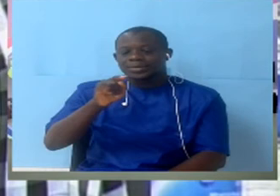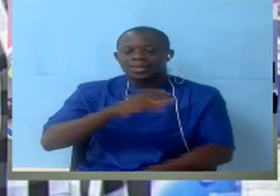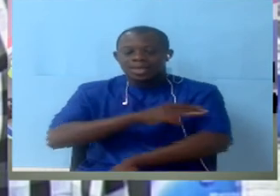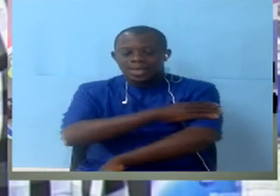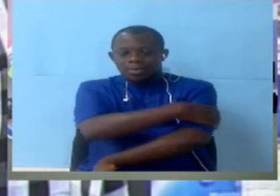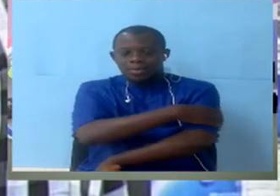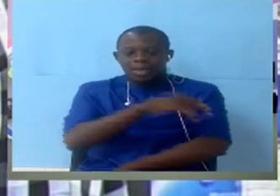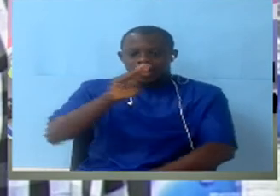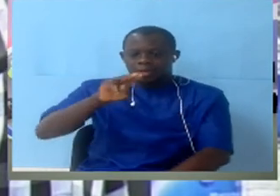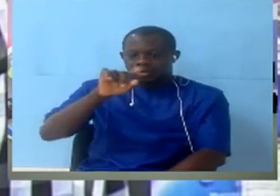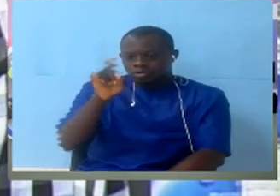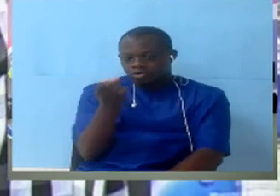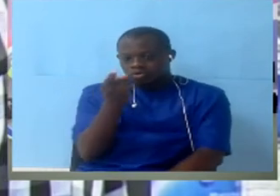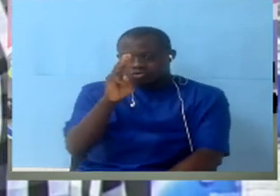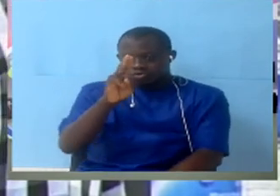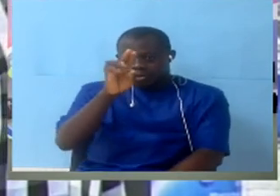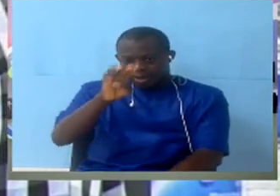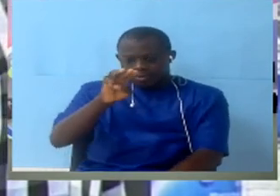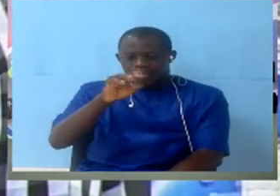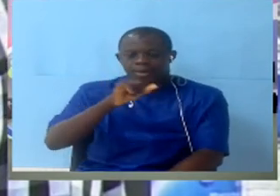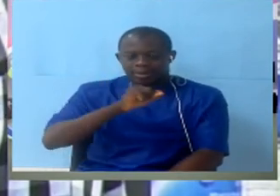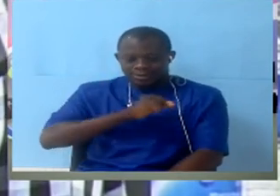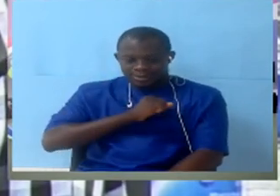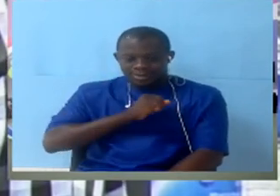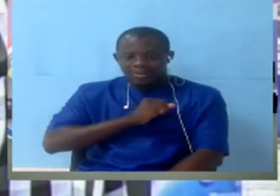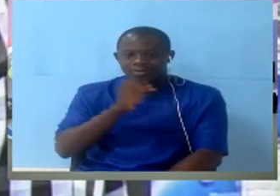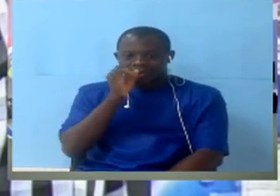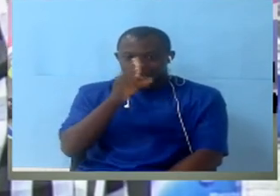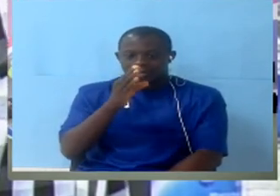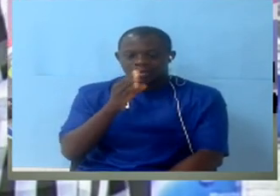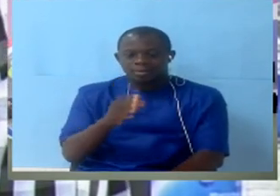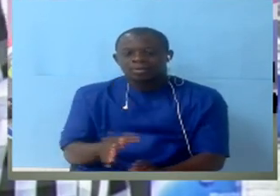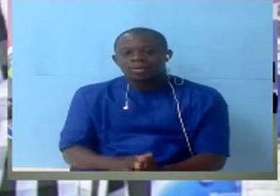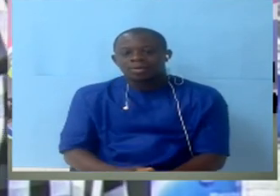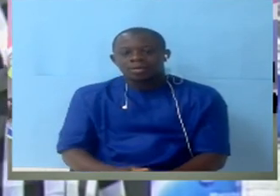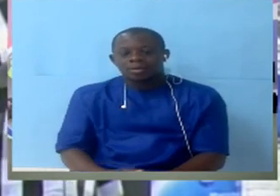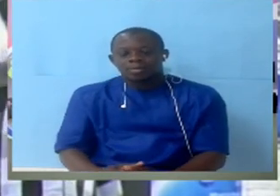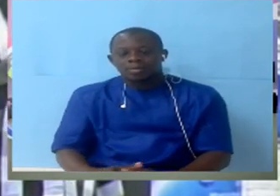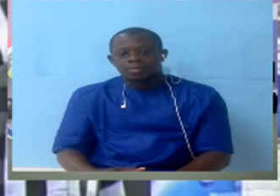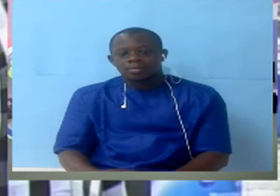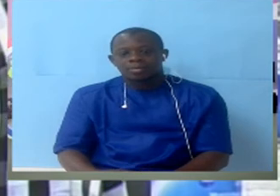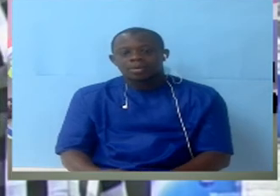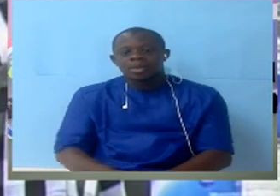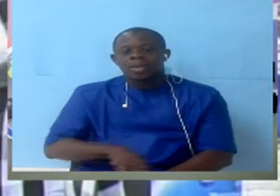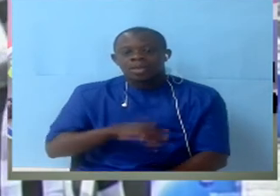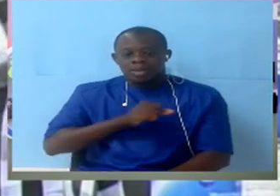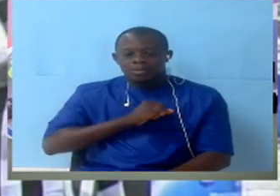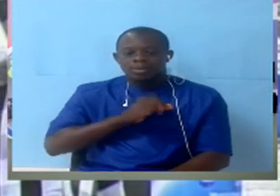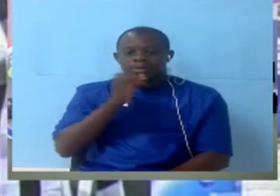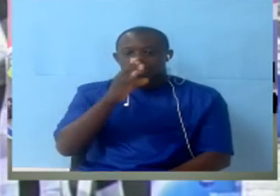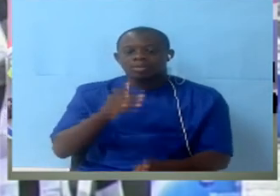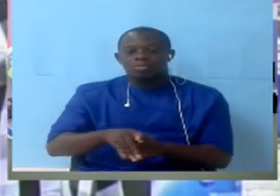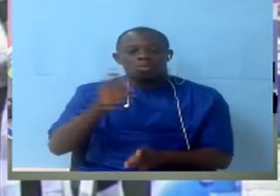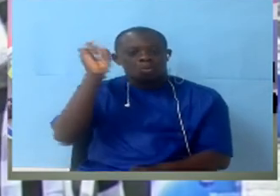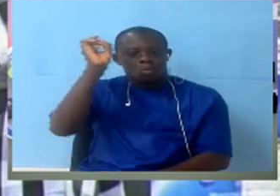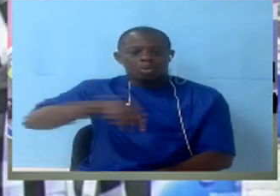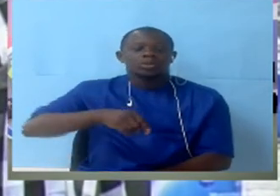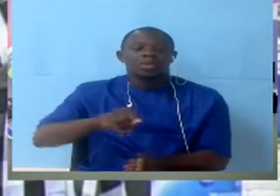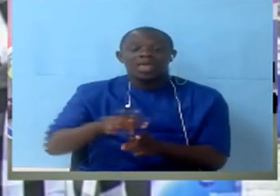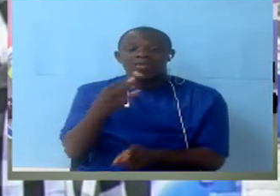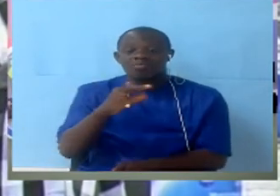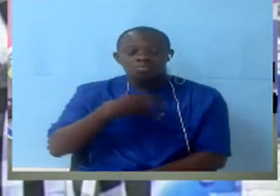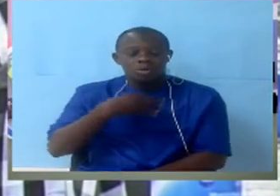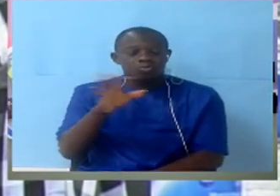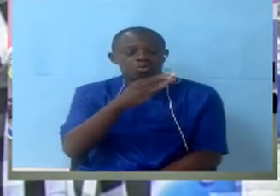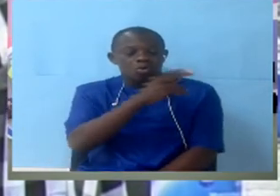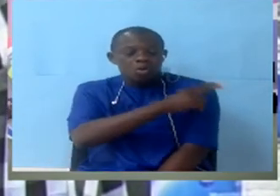Ate kafo ko pre handcuff yen samba nimta nimta lopano to pre ni handcuff ita lopano to. In fact, he insists that even when